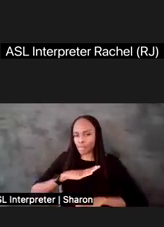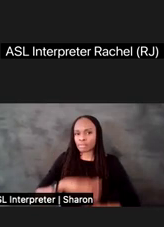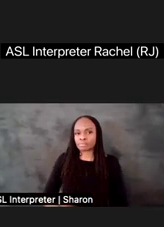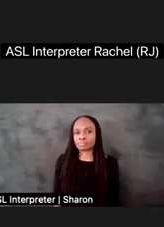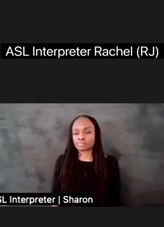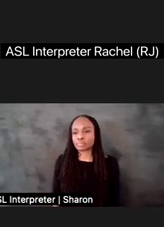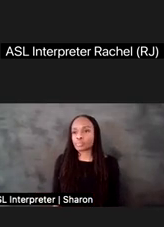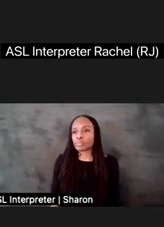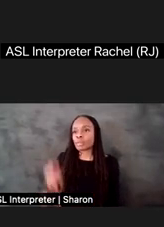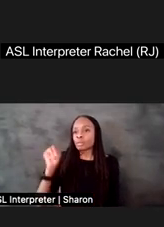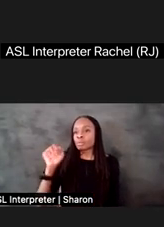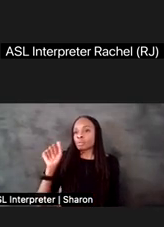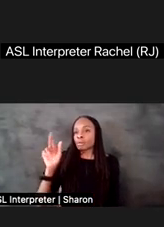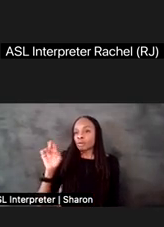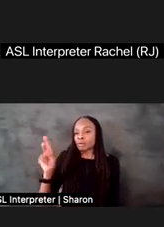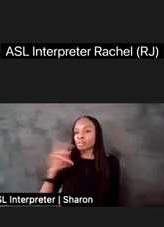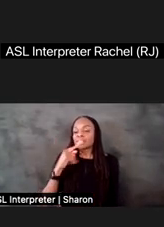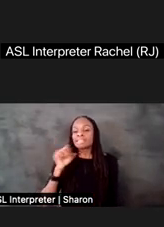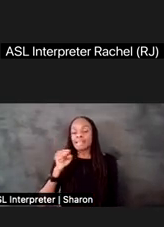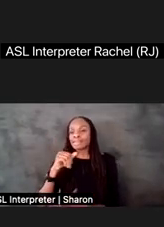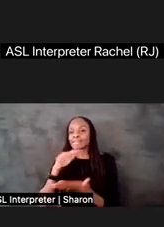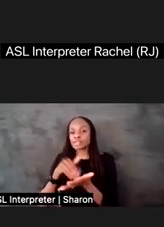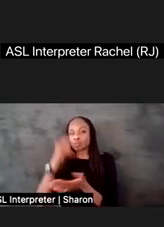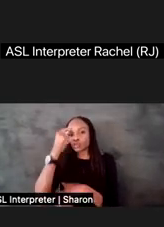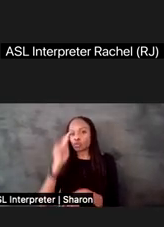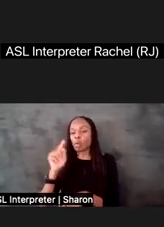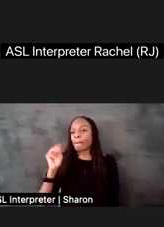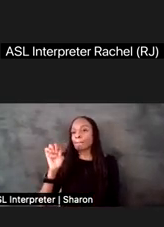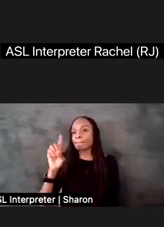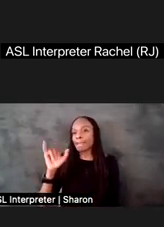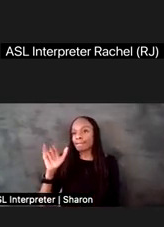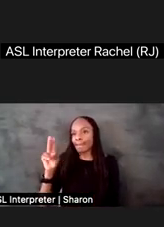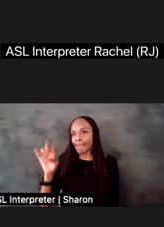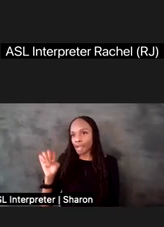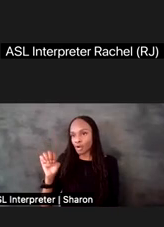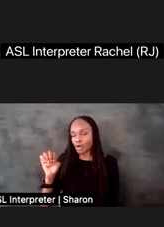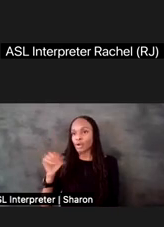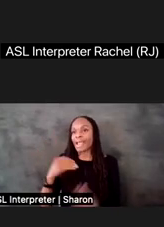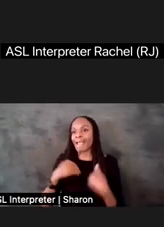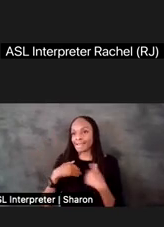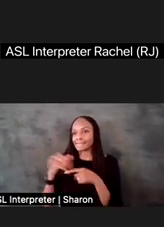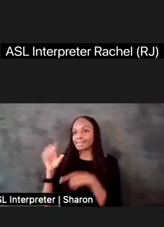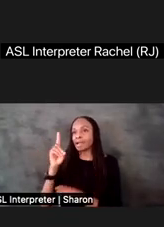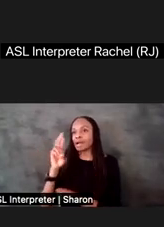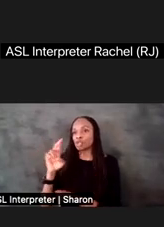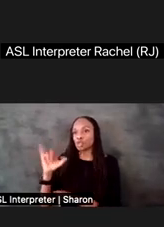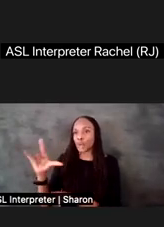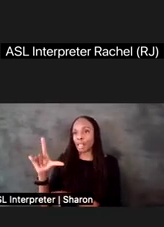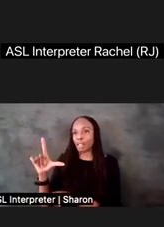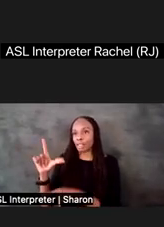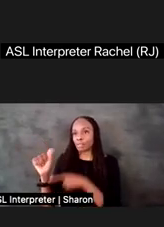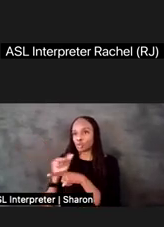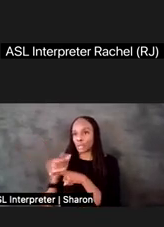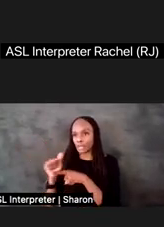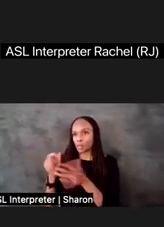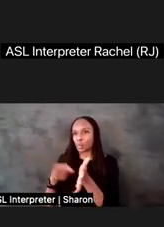Yeah, the Centers for Medicaid and Medicare have a drill requirement for types of drills that must be